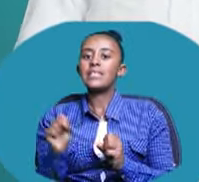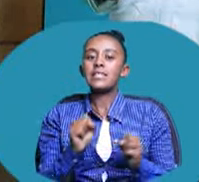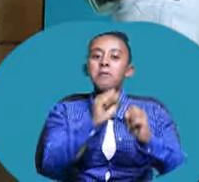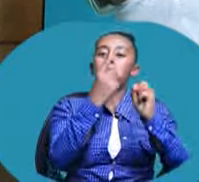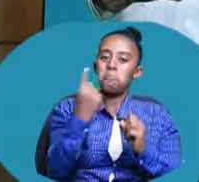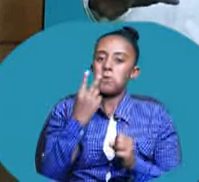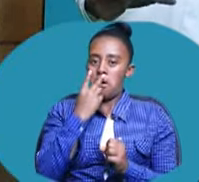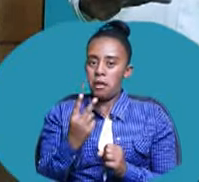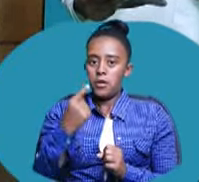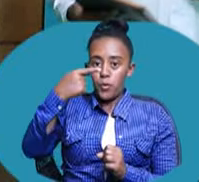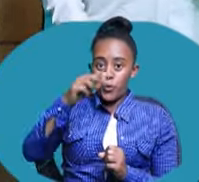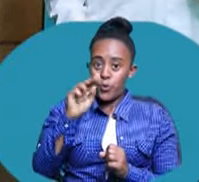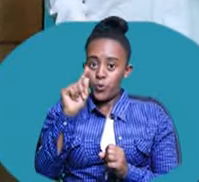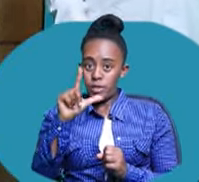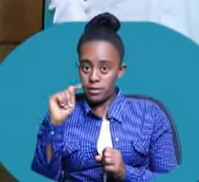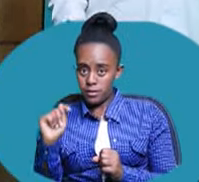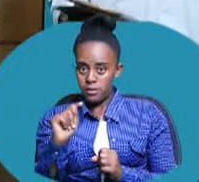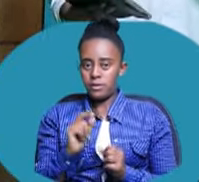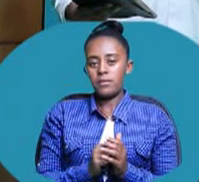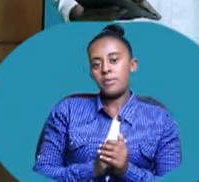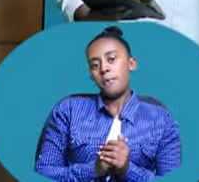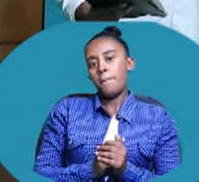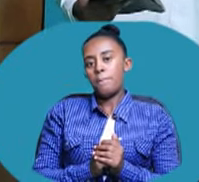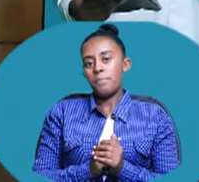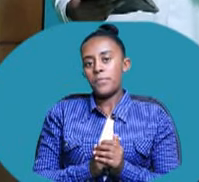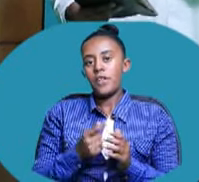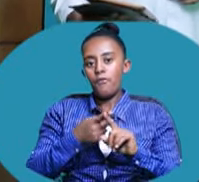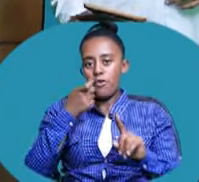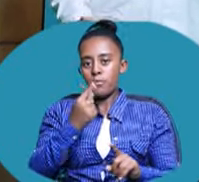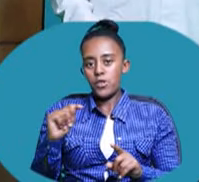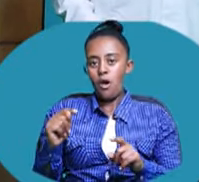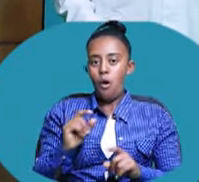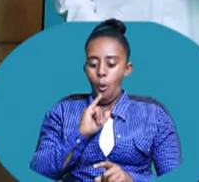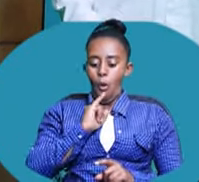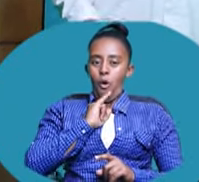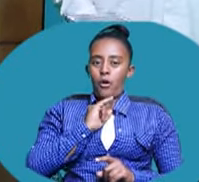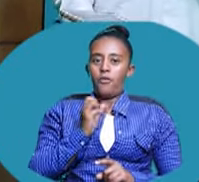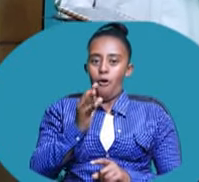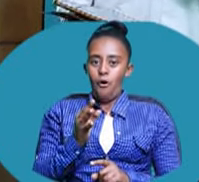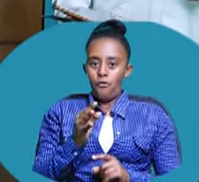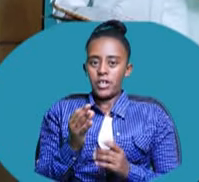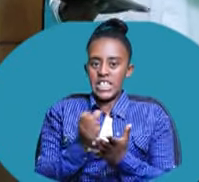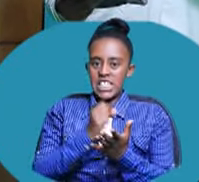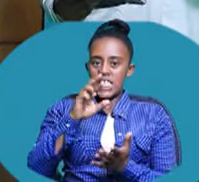each one by one. Gult was the right to levy tribute from the owners of the rest. When we say